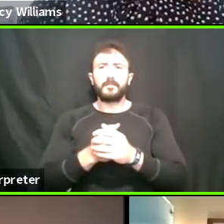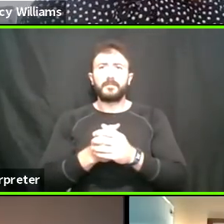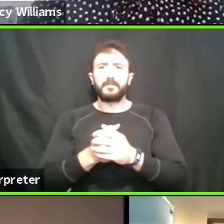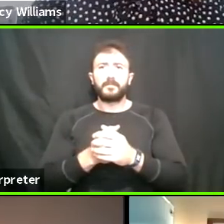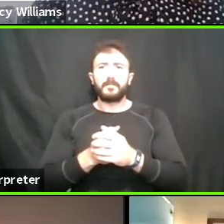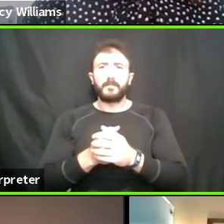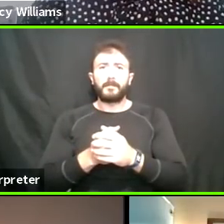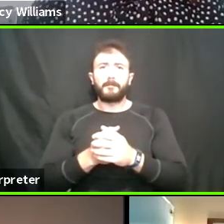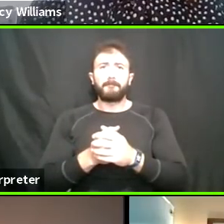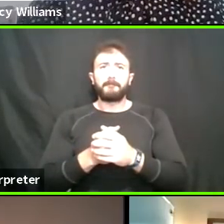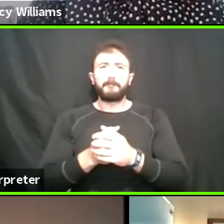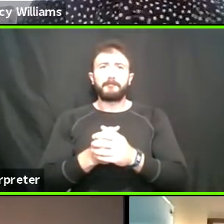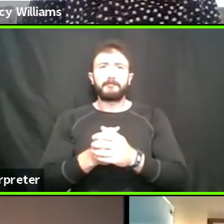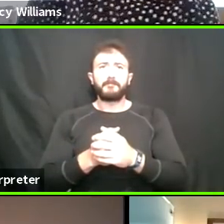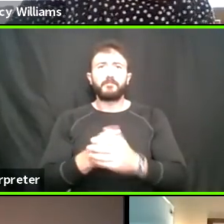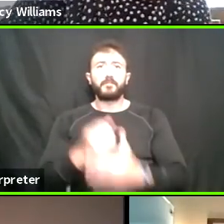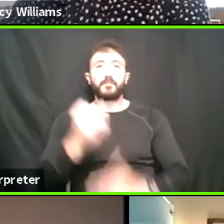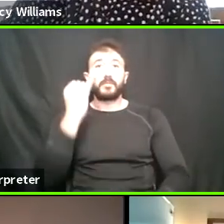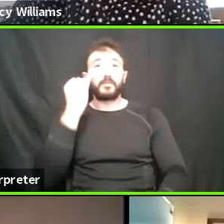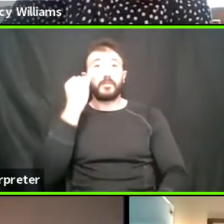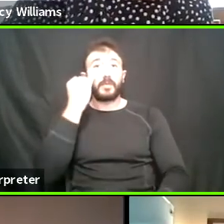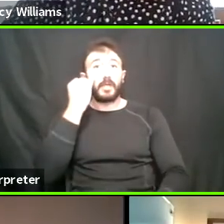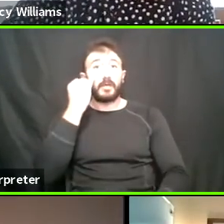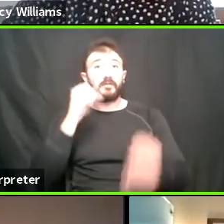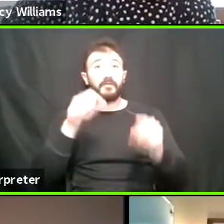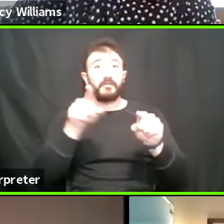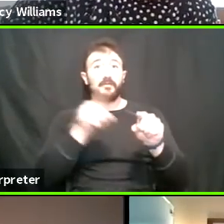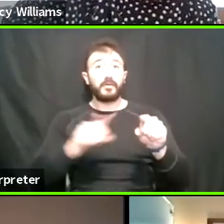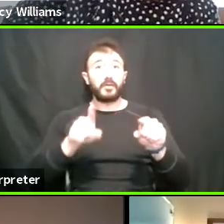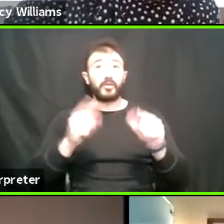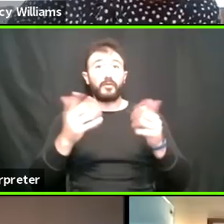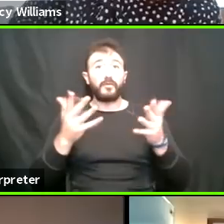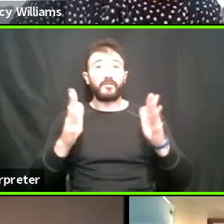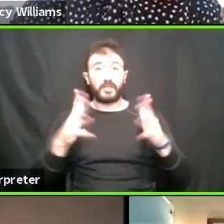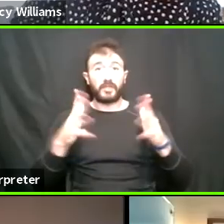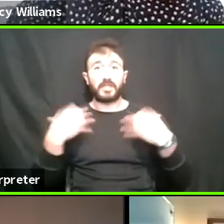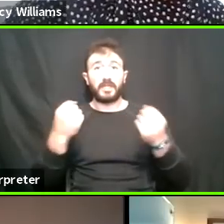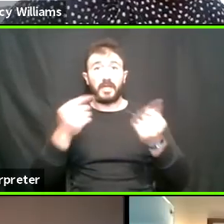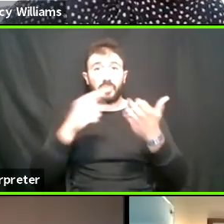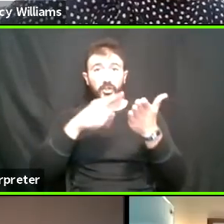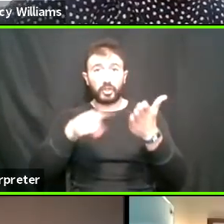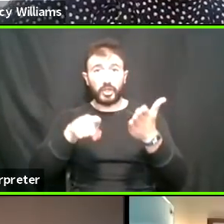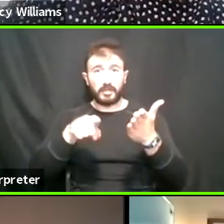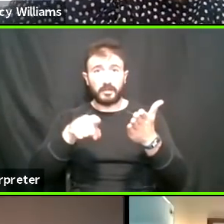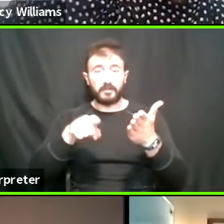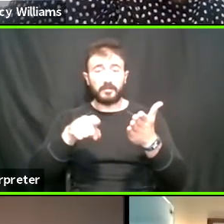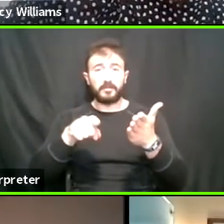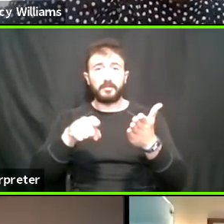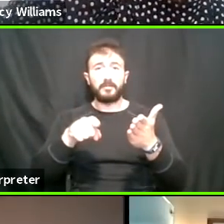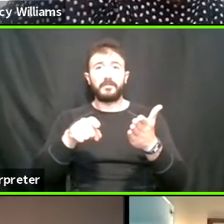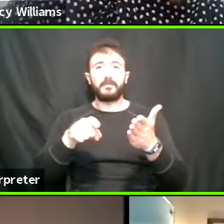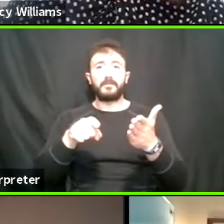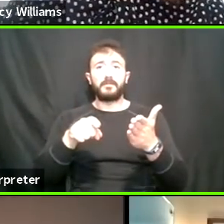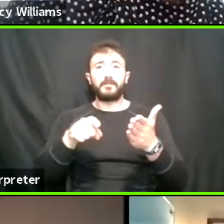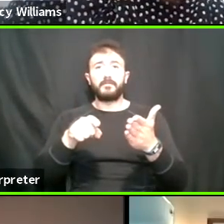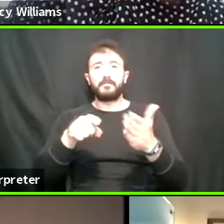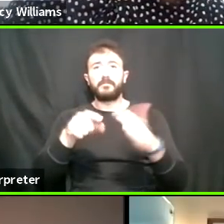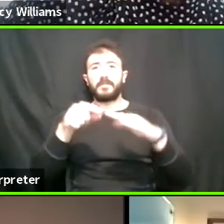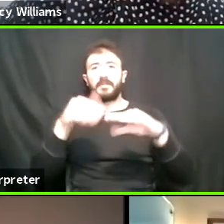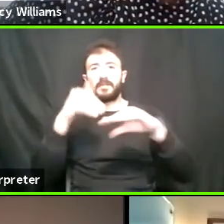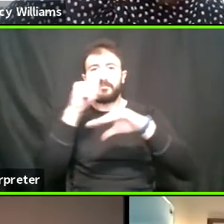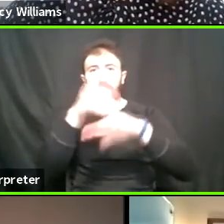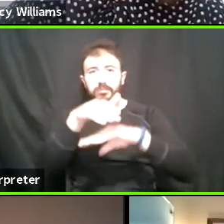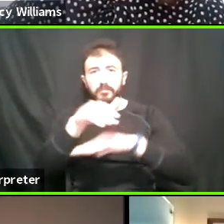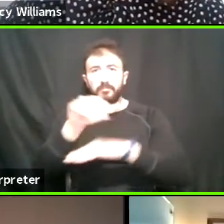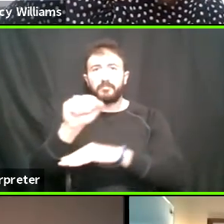As long as you have completed the health check, so the notification that goes to administrators is really about who has not